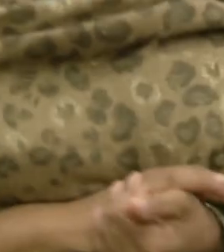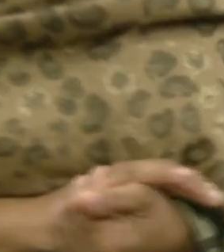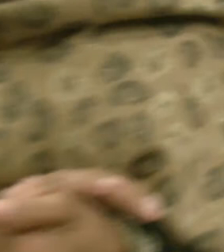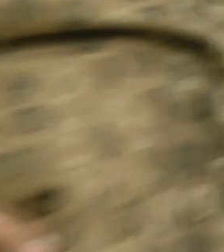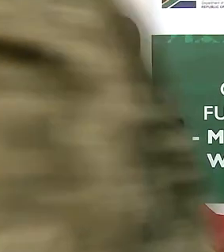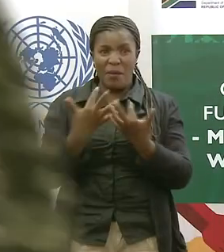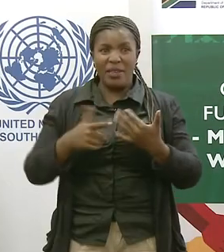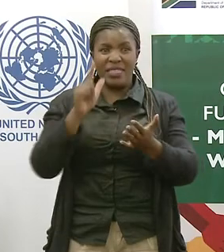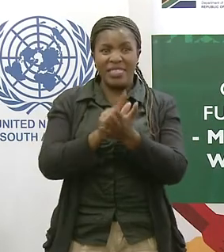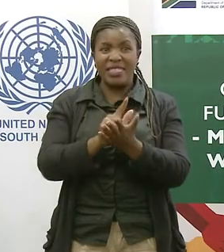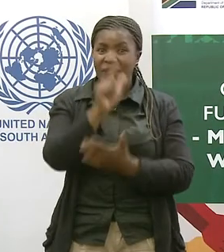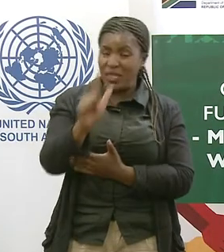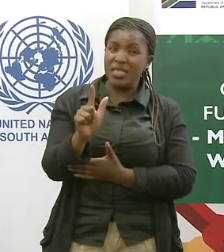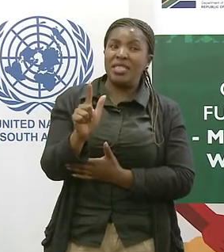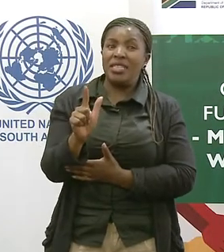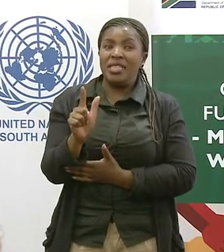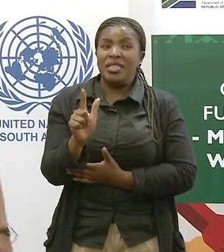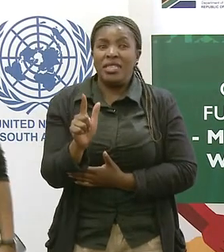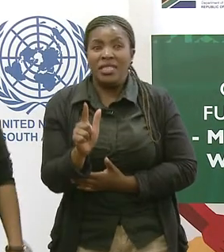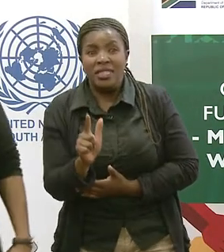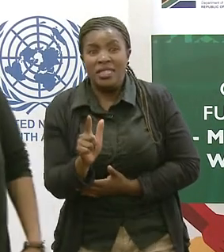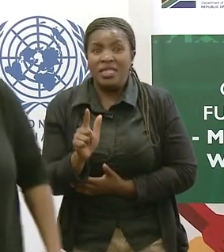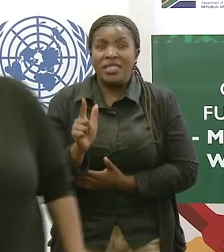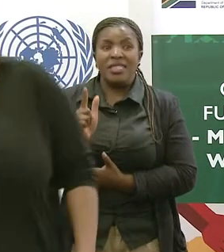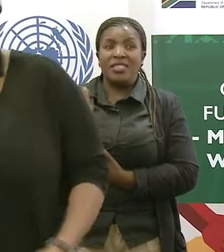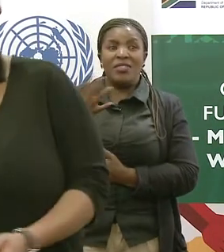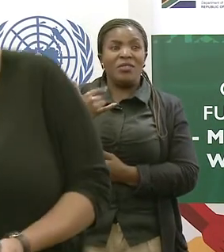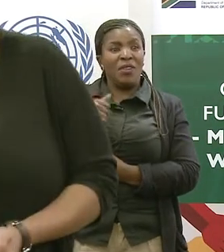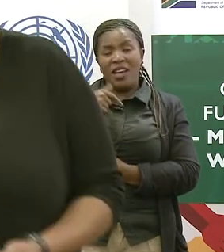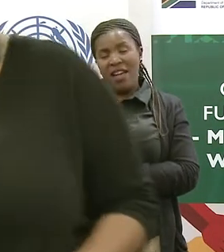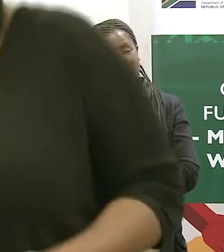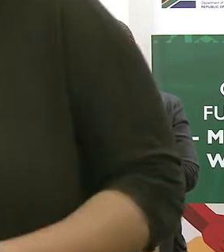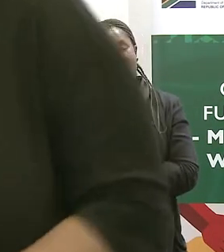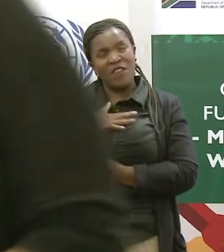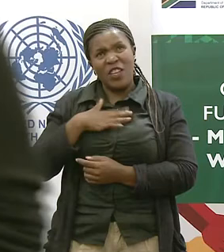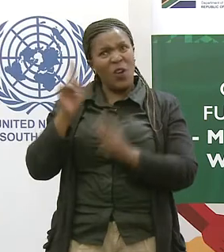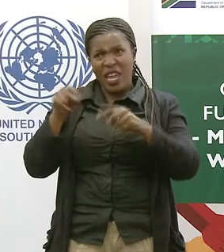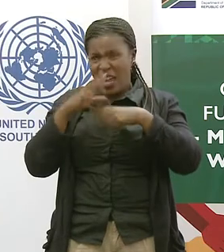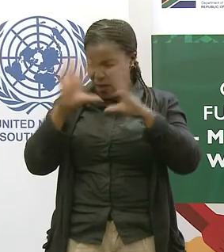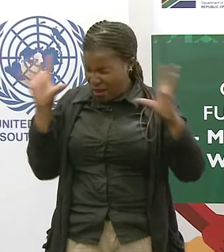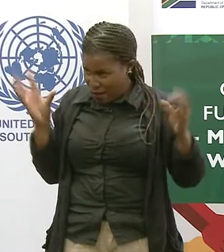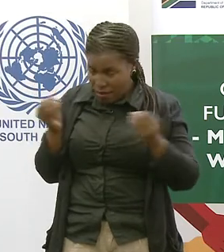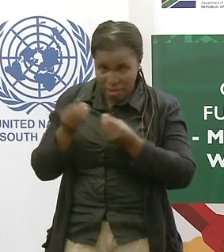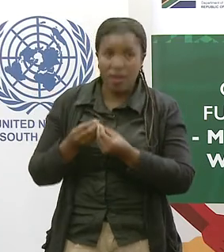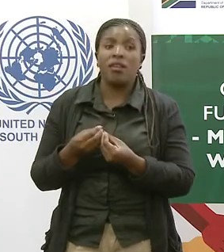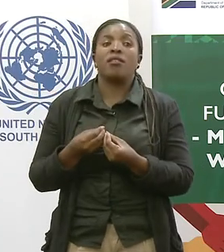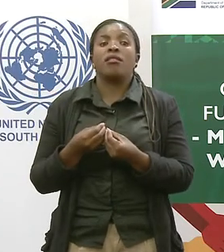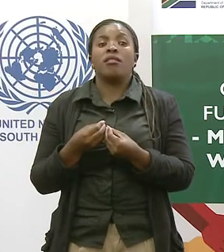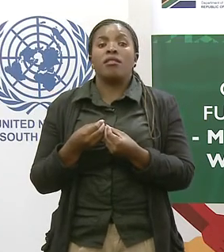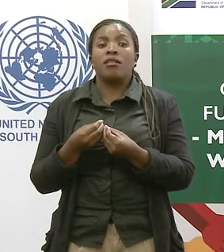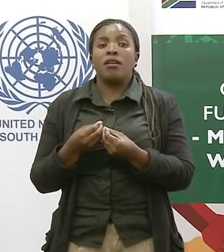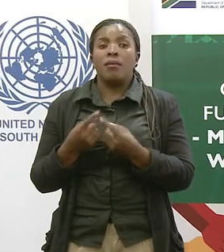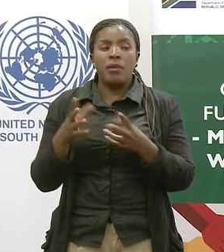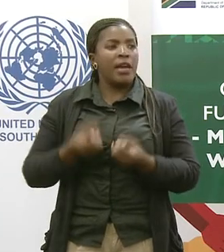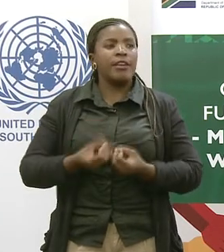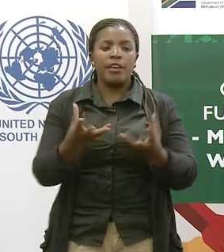total. My sense is that you cannot individually respond to those. So we will give you a couple